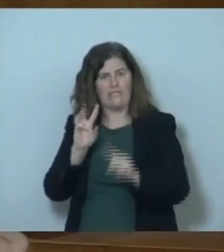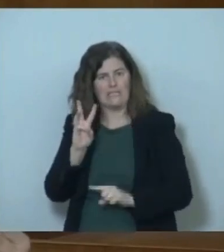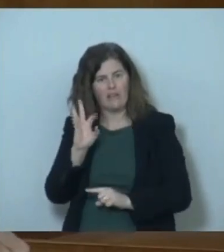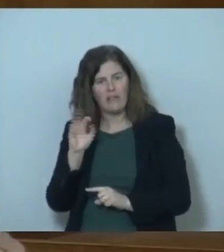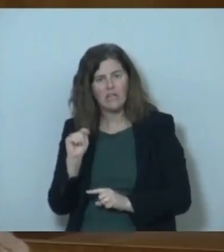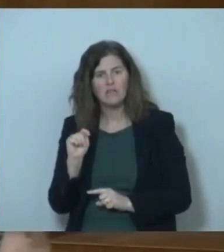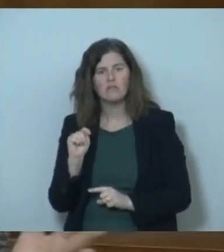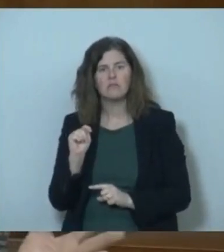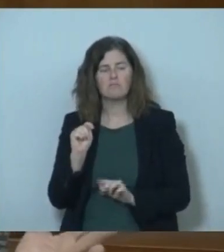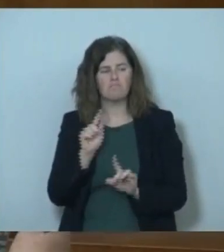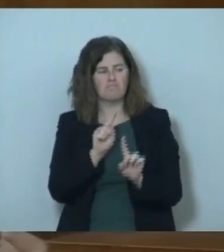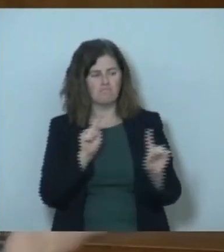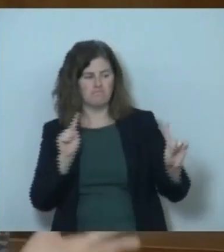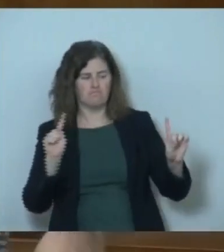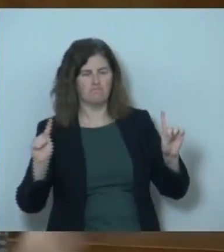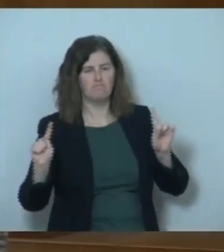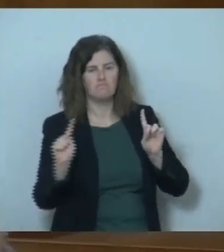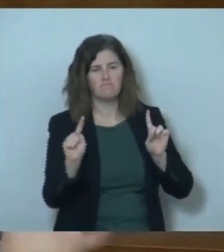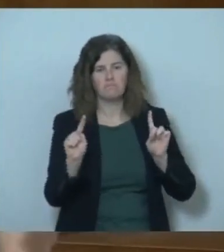us adjust to